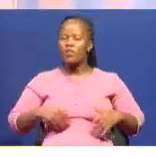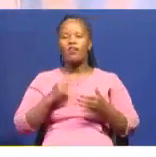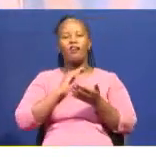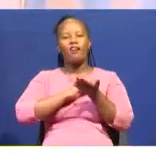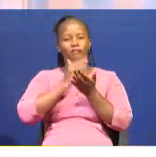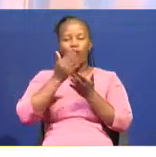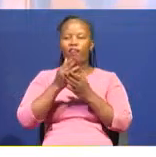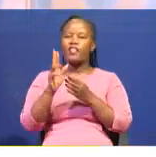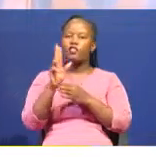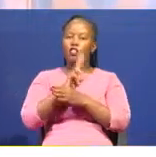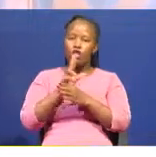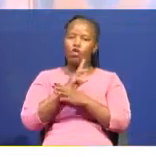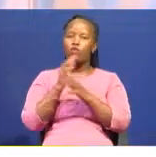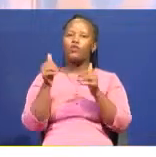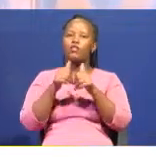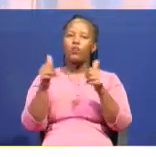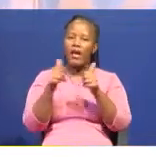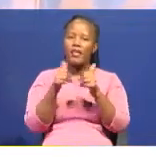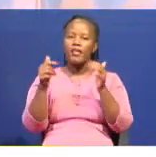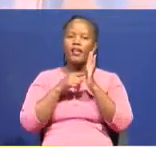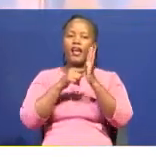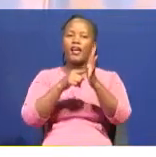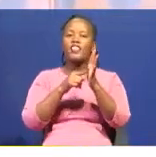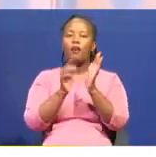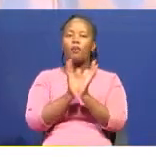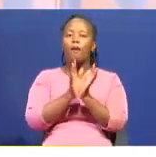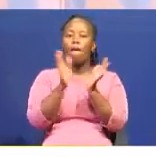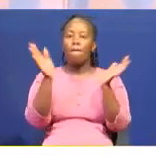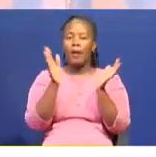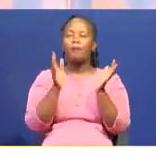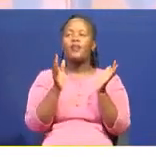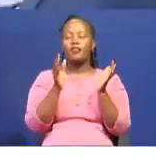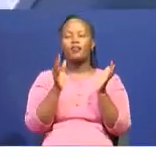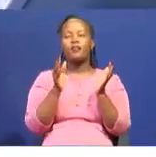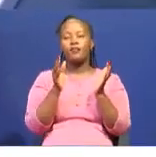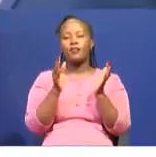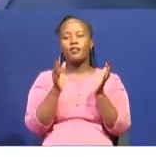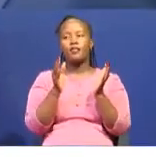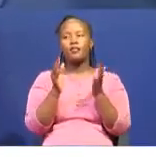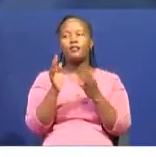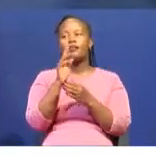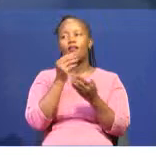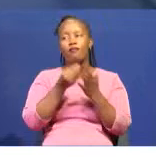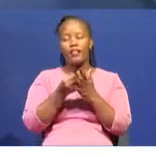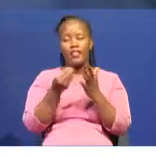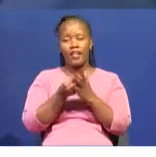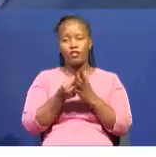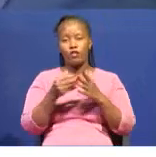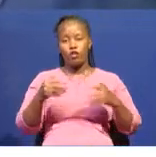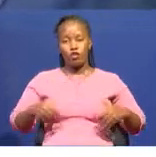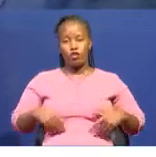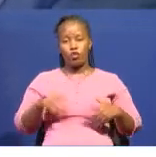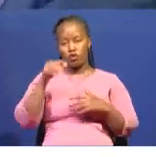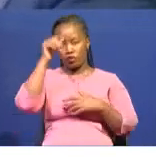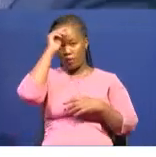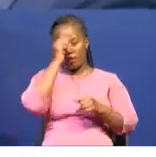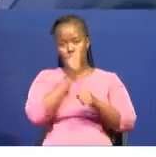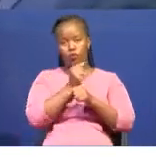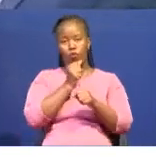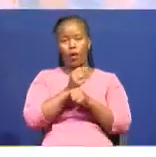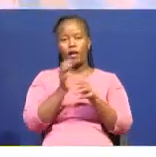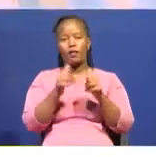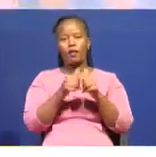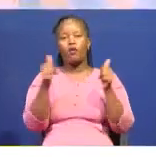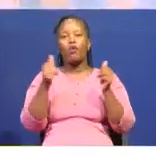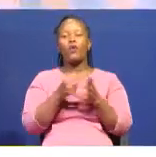well, especially when it comes to public finance, I think the youth and the government will be one. The kind of support we would need